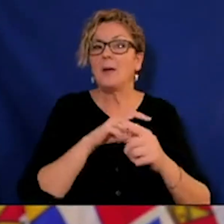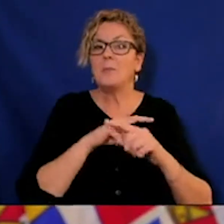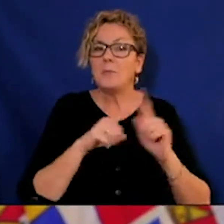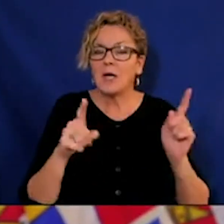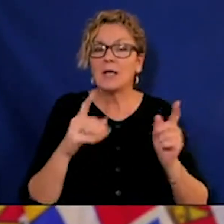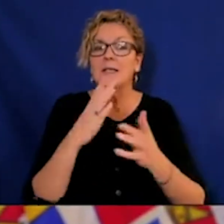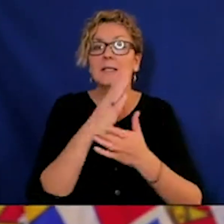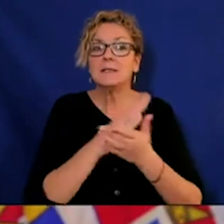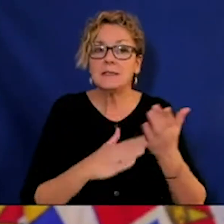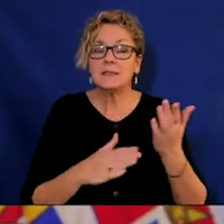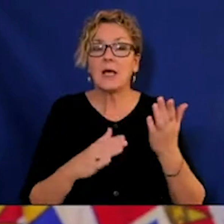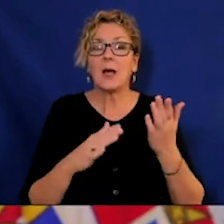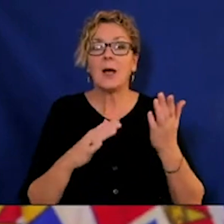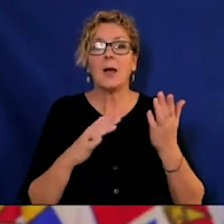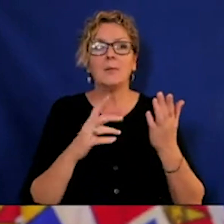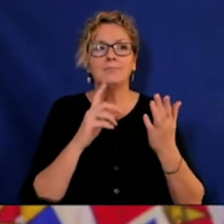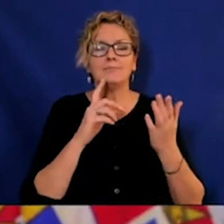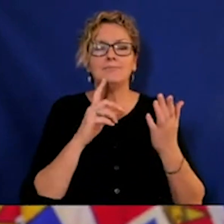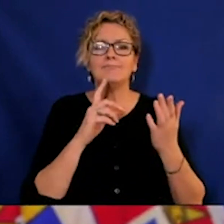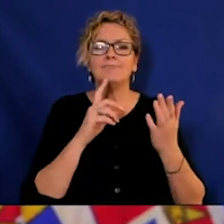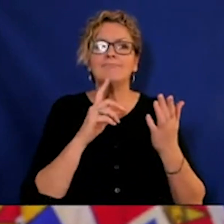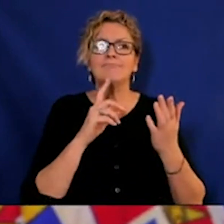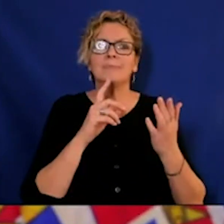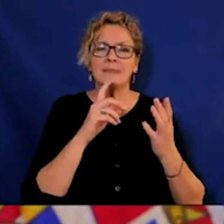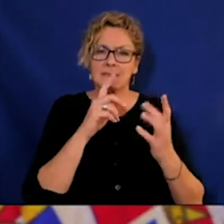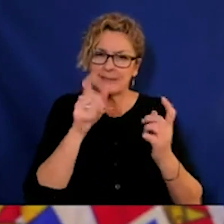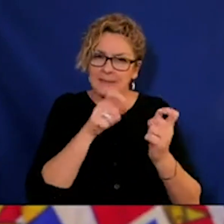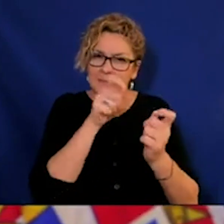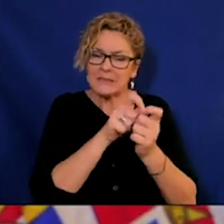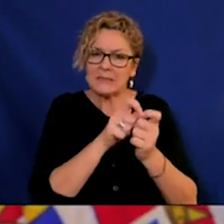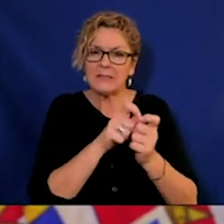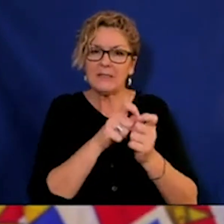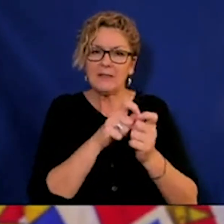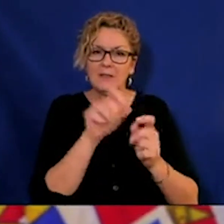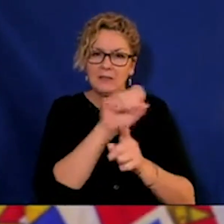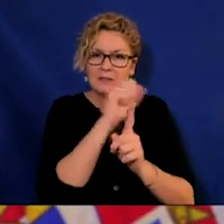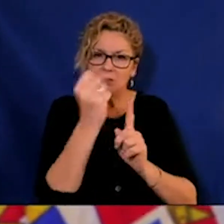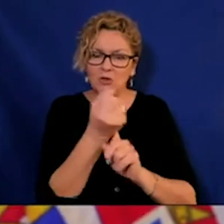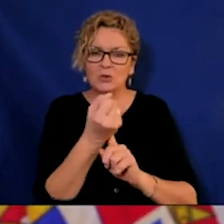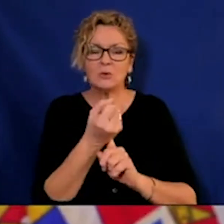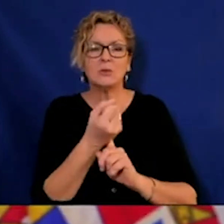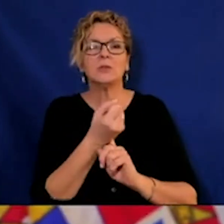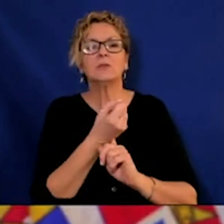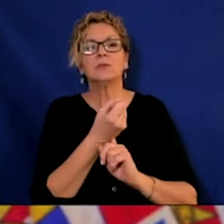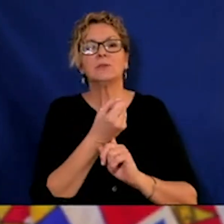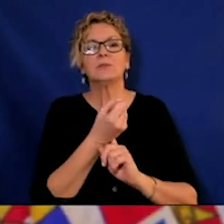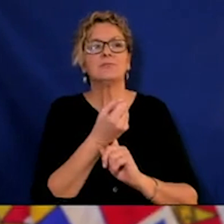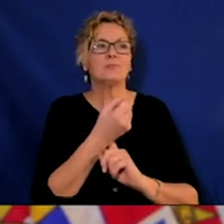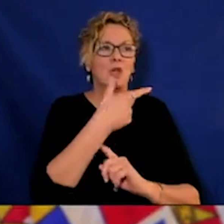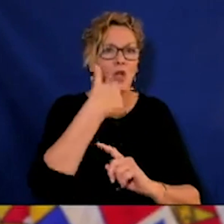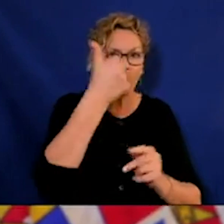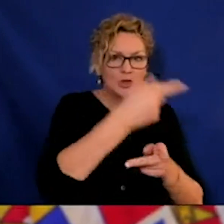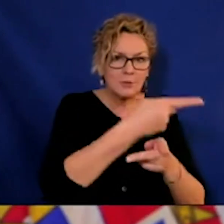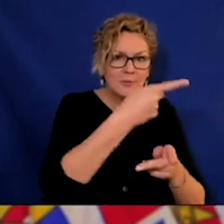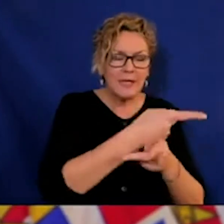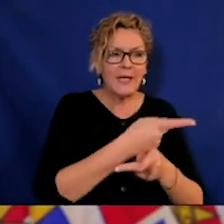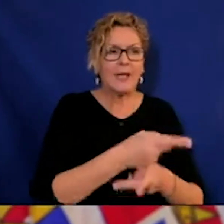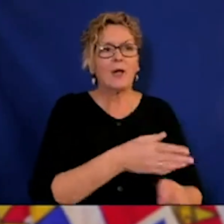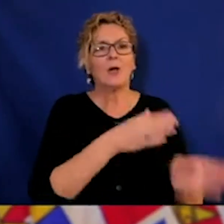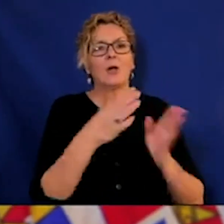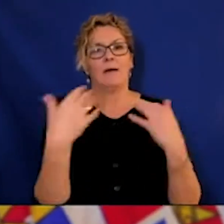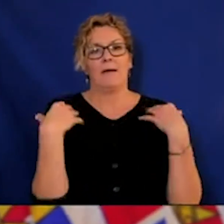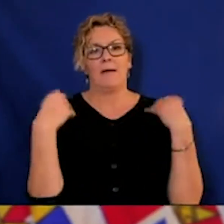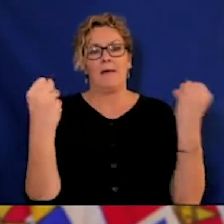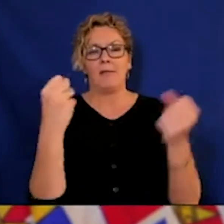know the risk of transmission in long-term care, for example, in some healthcare settings, can be very high. So we will